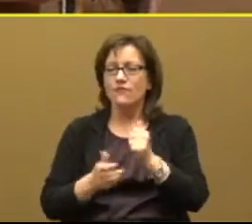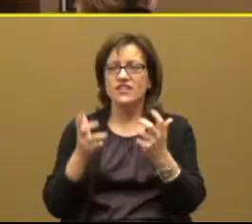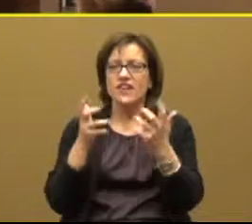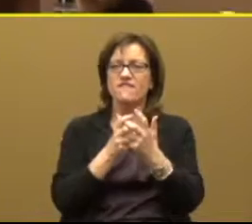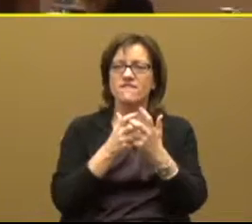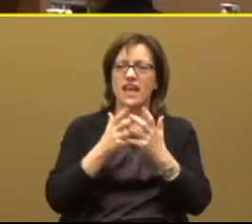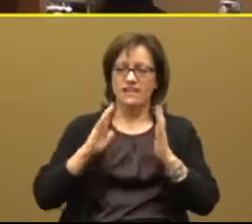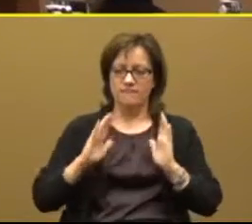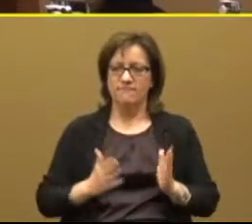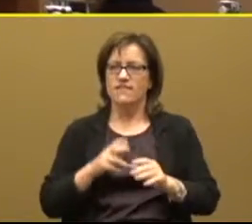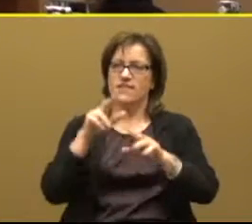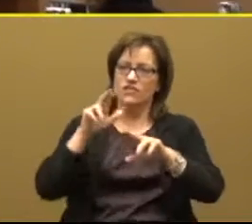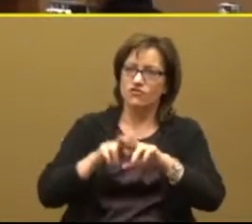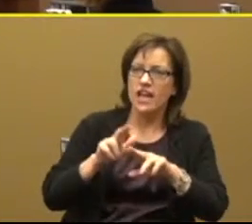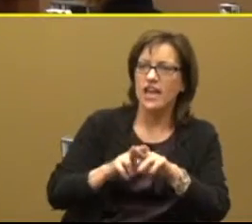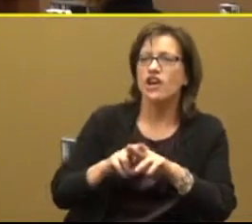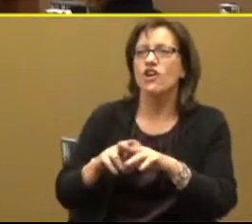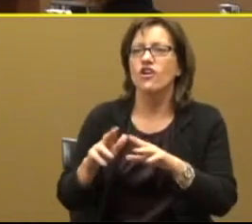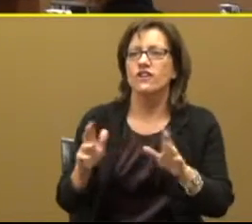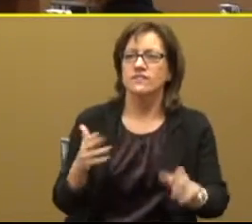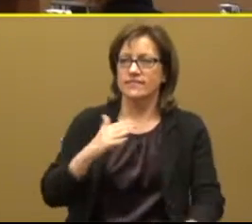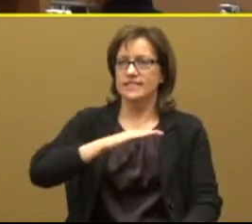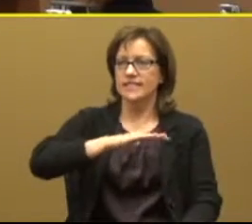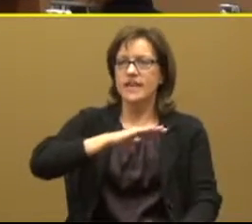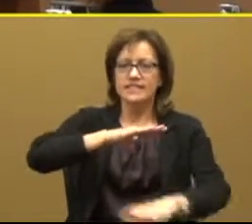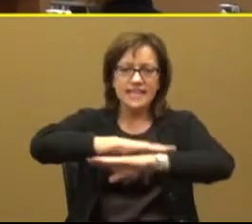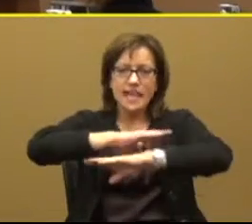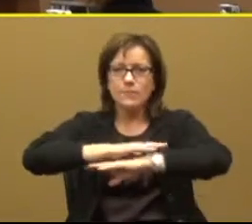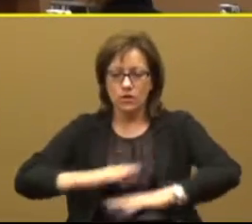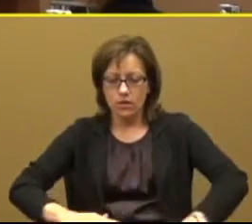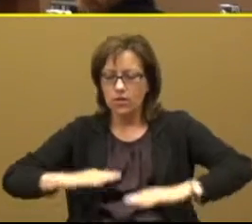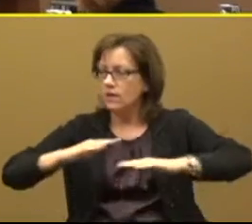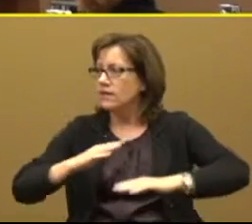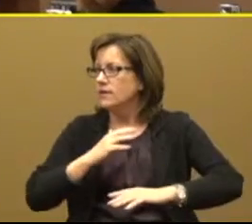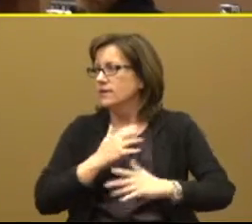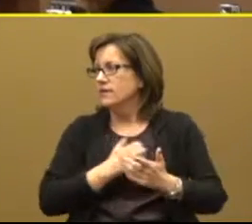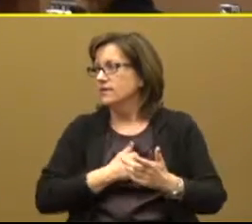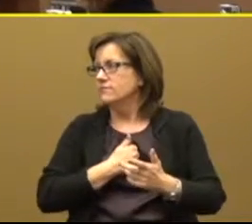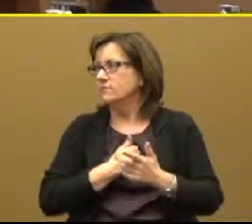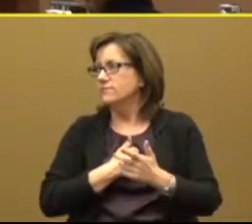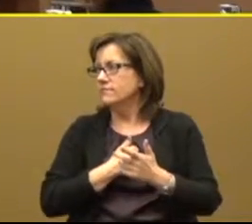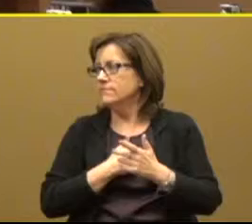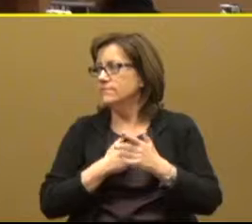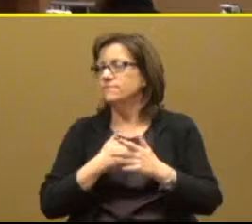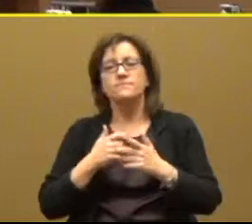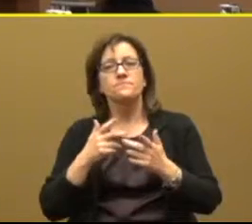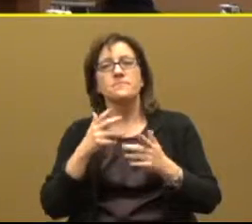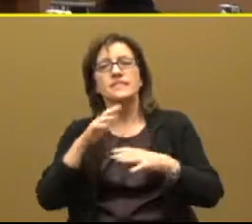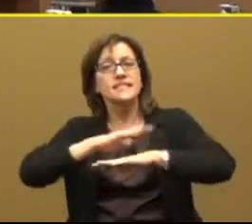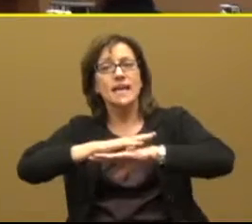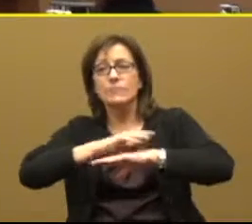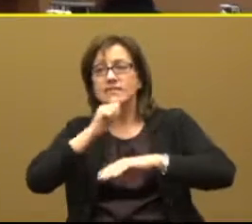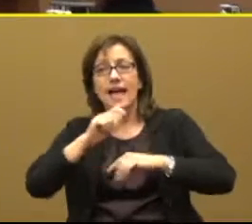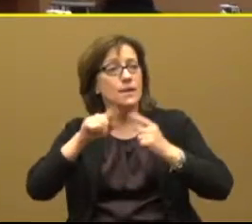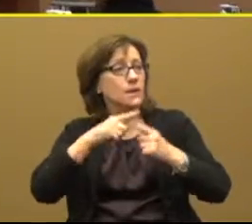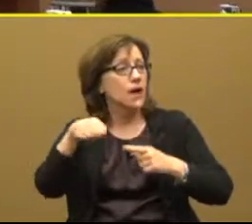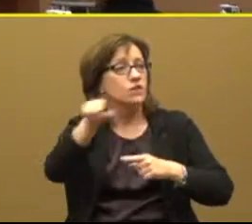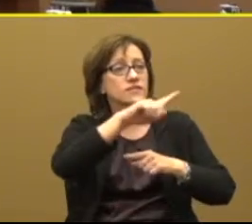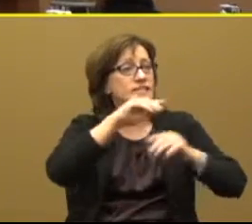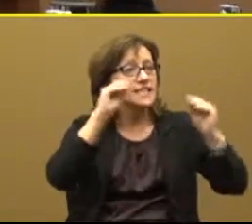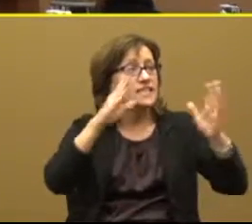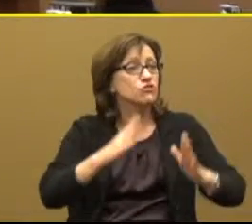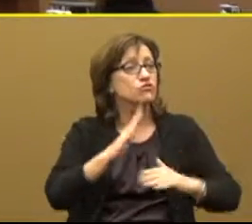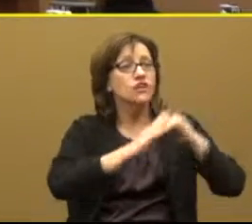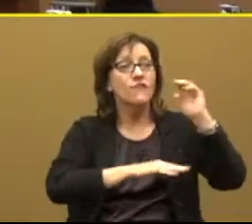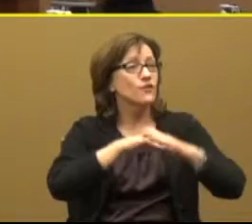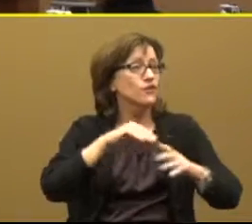student perfectly. I'm sorry, but the table is not about you. It's about the student, because if it doesn't fit the student,